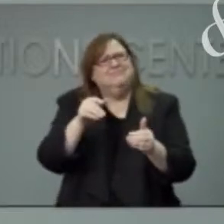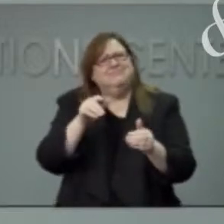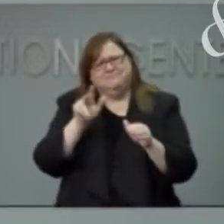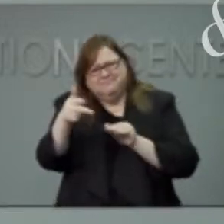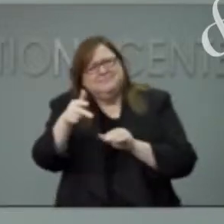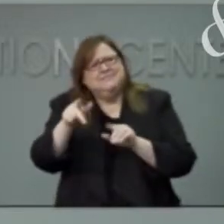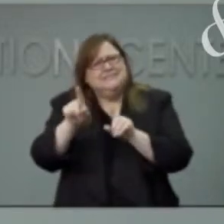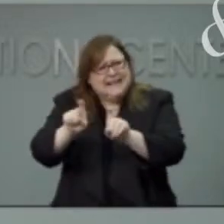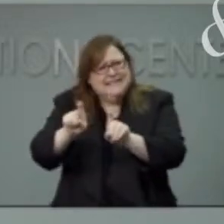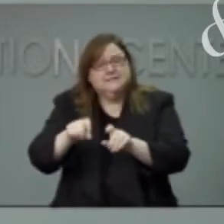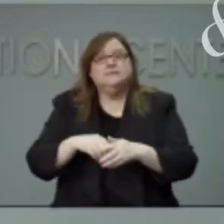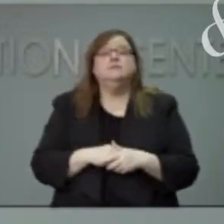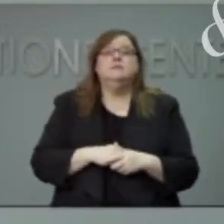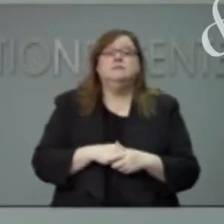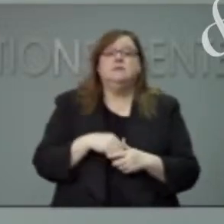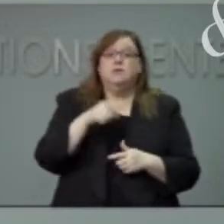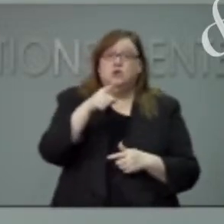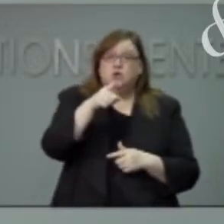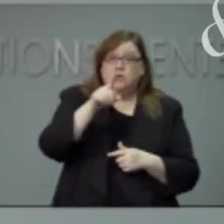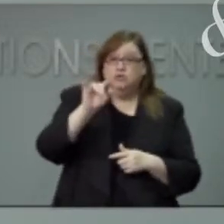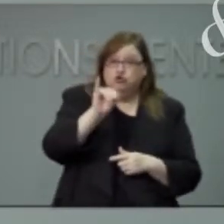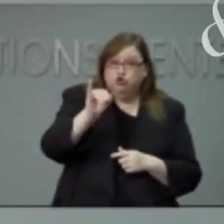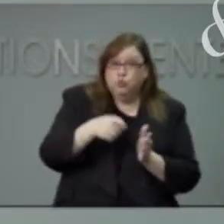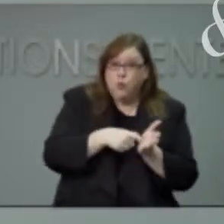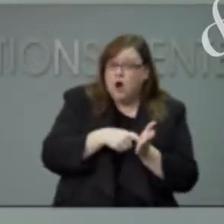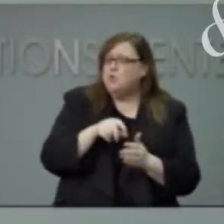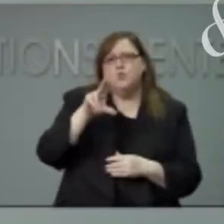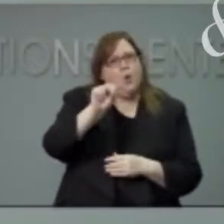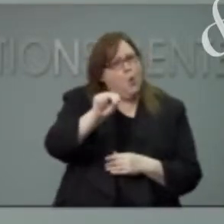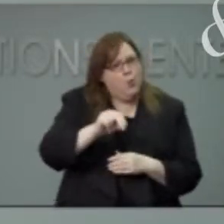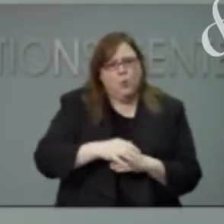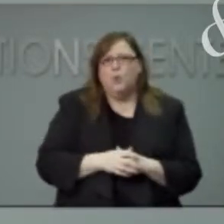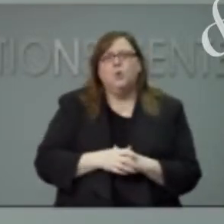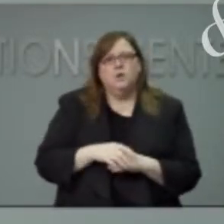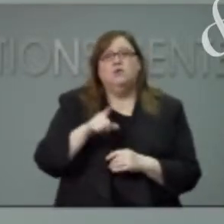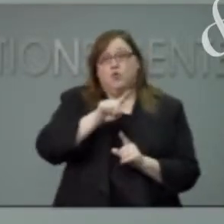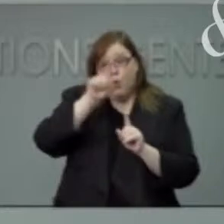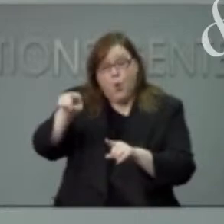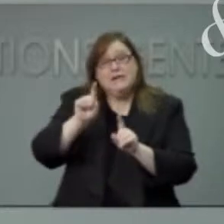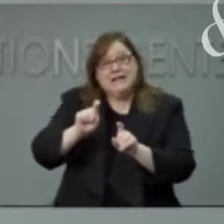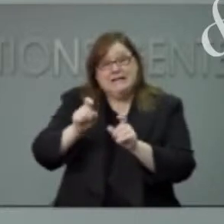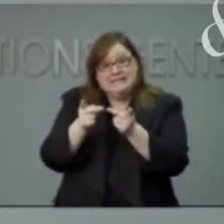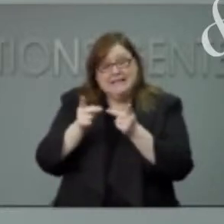These testing sites are free, and you can find one at